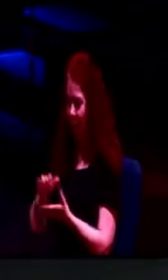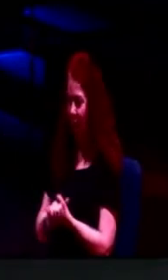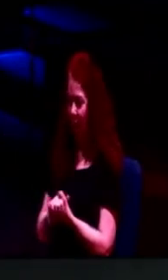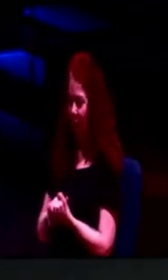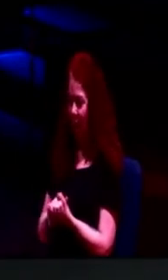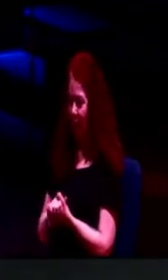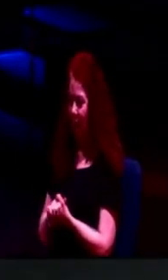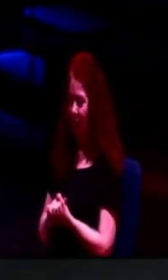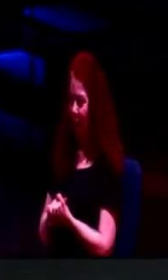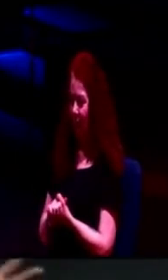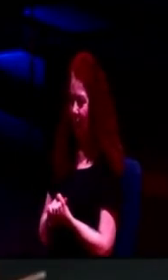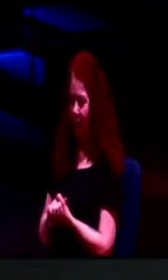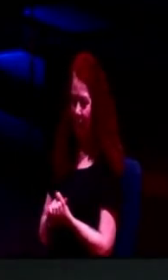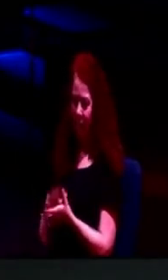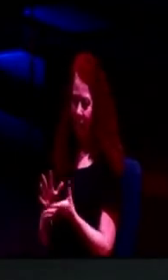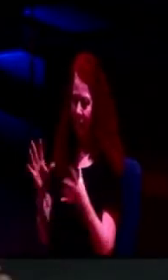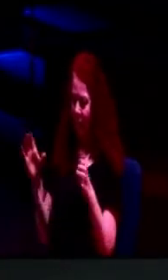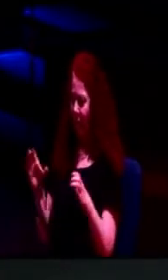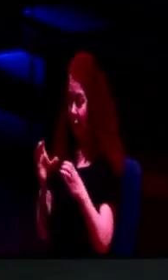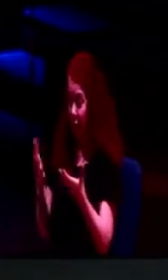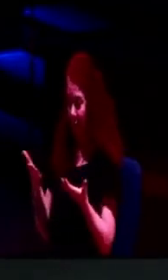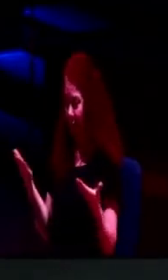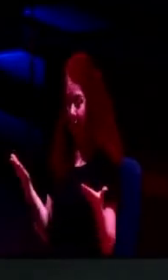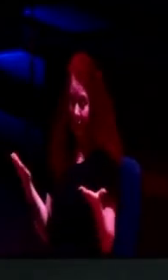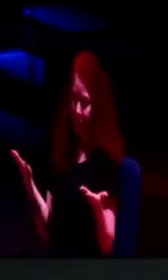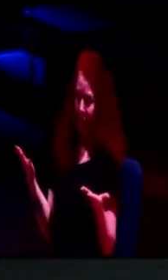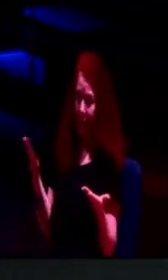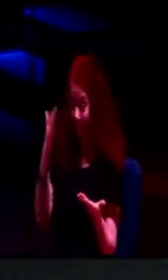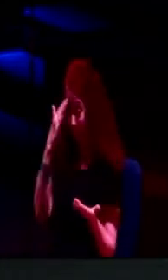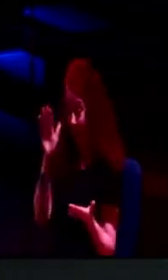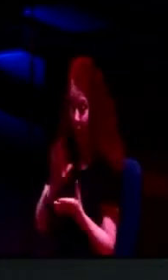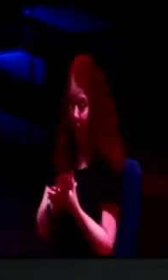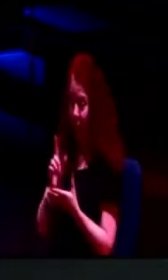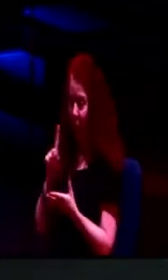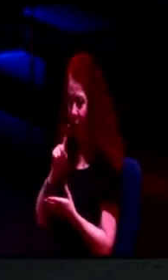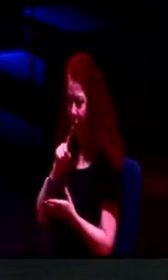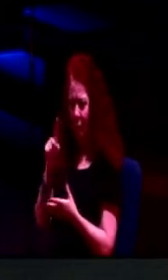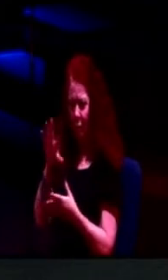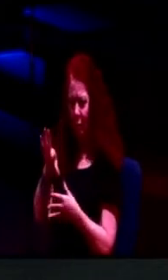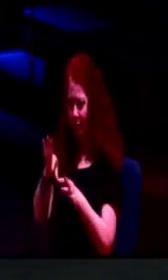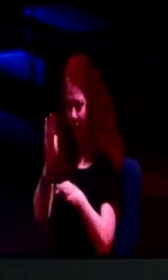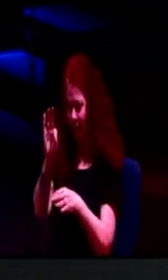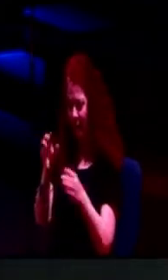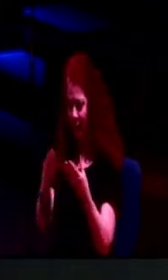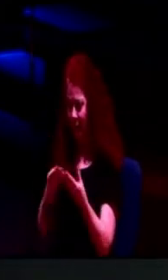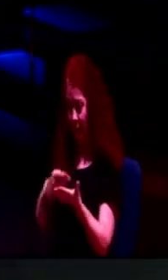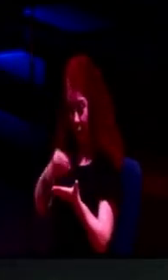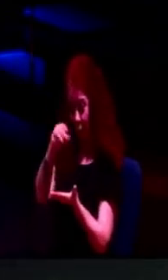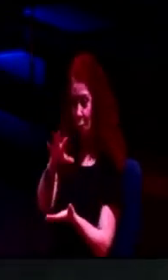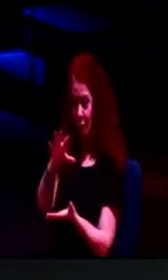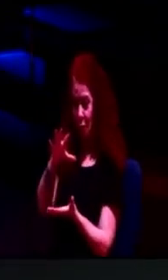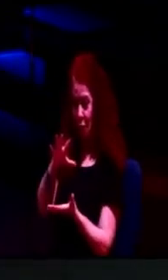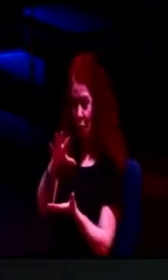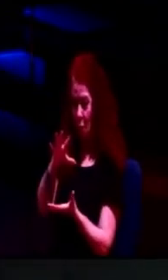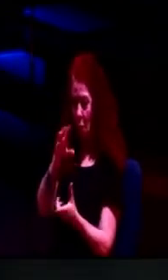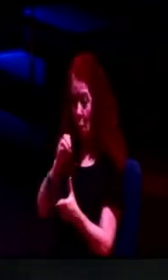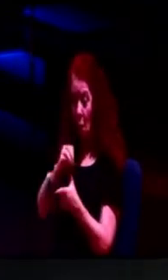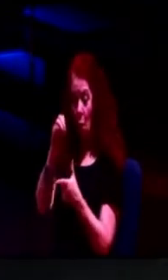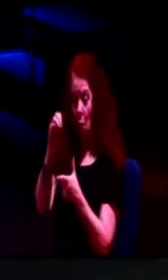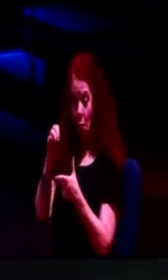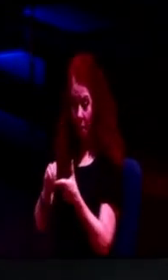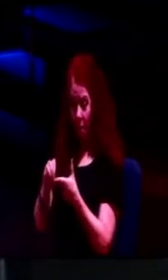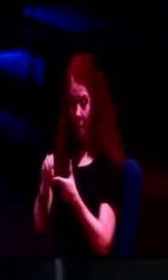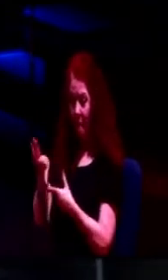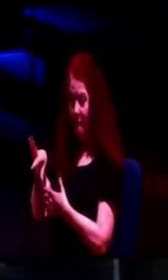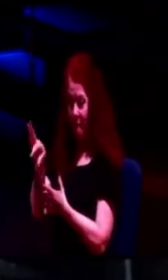whatever, hanging out on the weekend, doing what? I don't know what you're doing. I don't know where you're finding your treasure. Or is it in the kingdom of God? Do